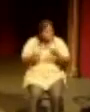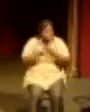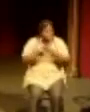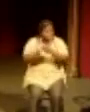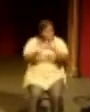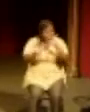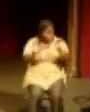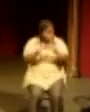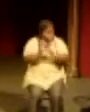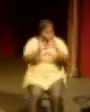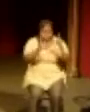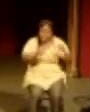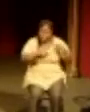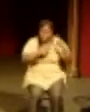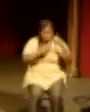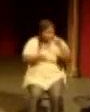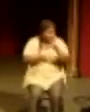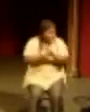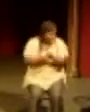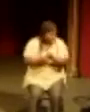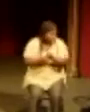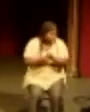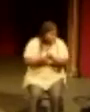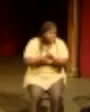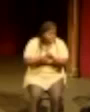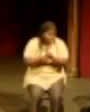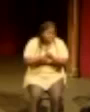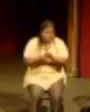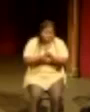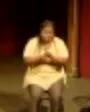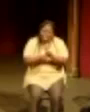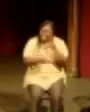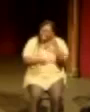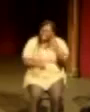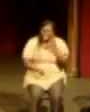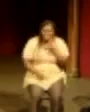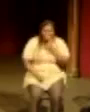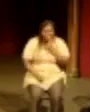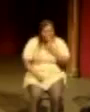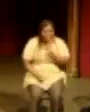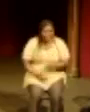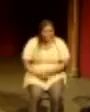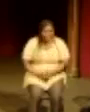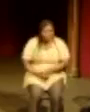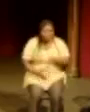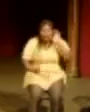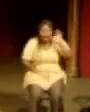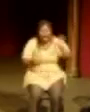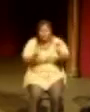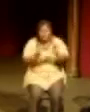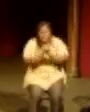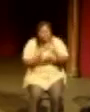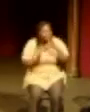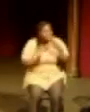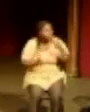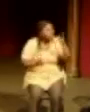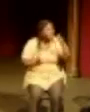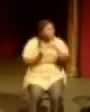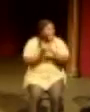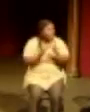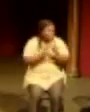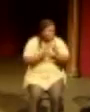the last year, because I think they say a picture tells a thousand words or something like